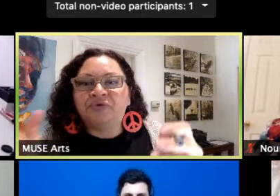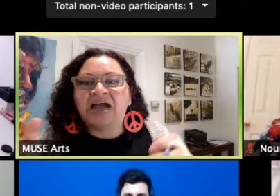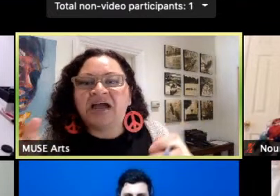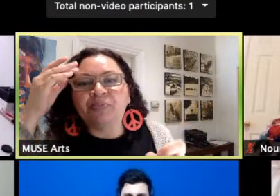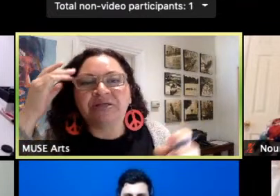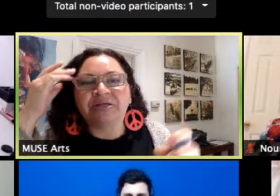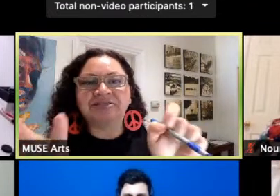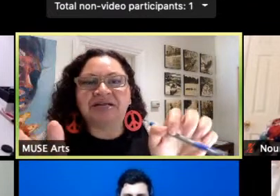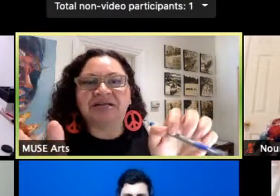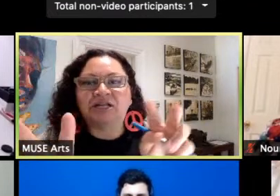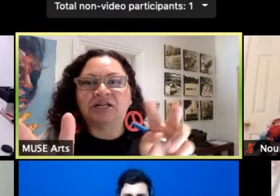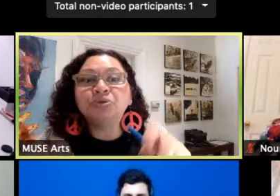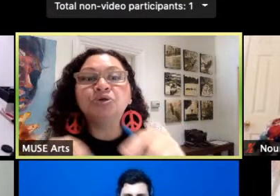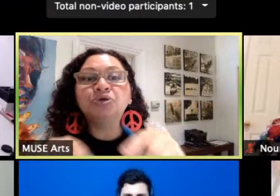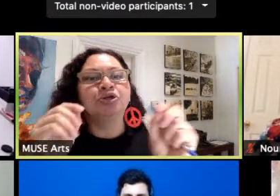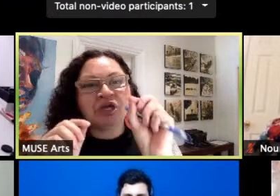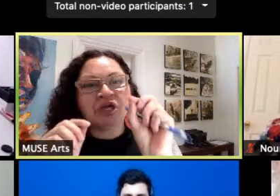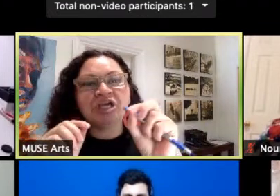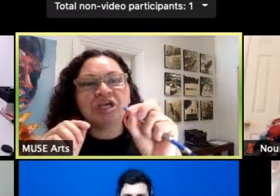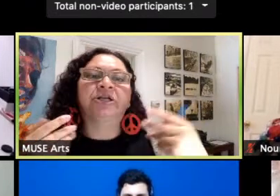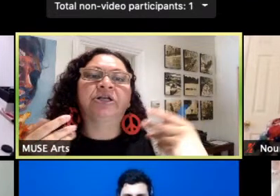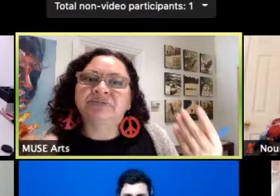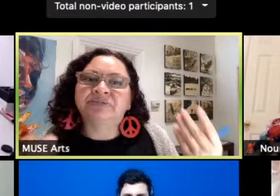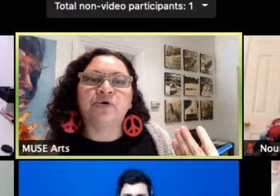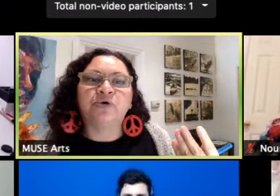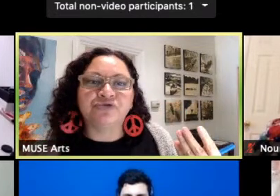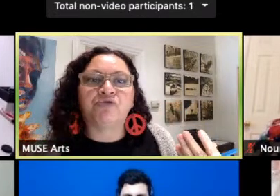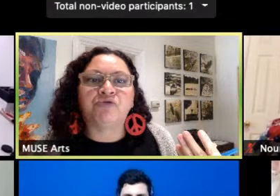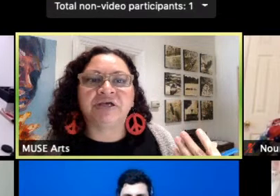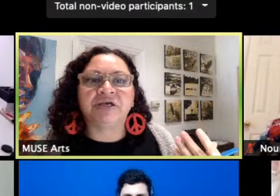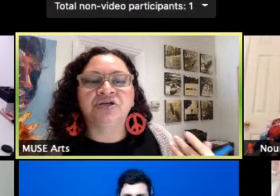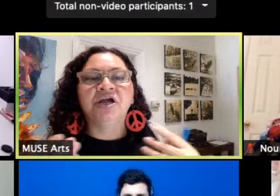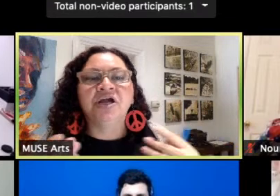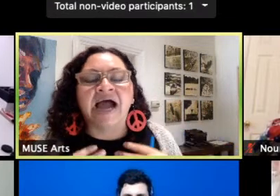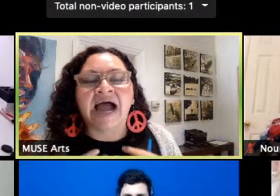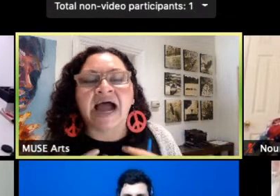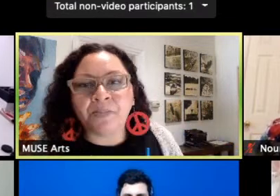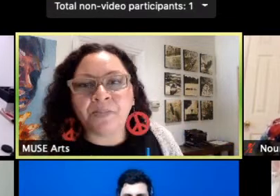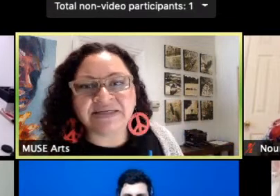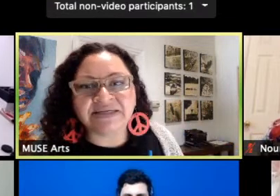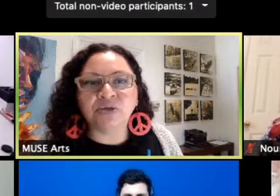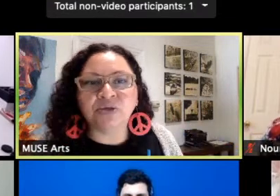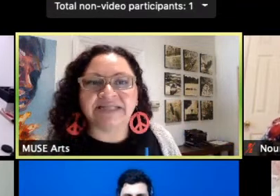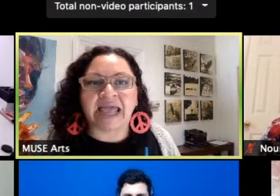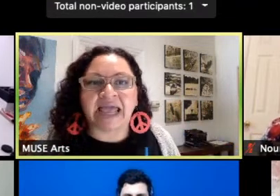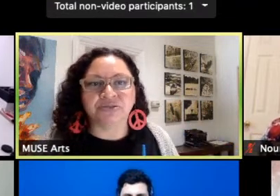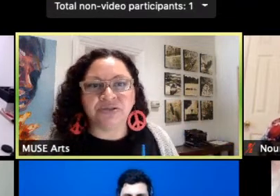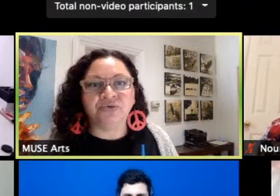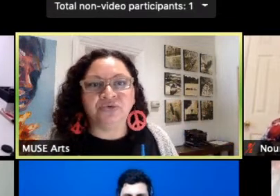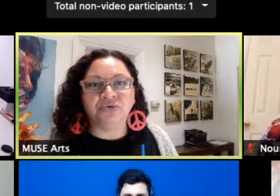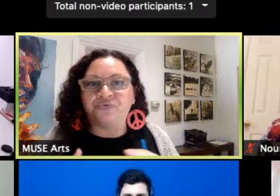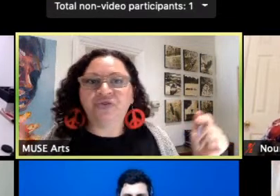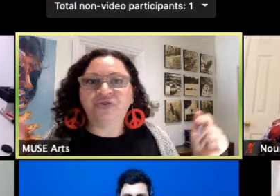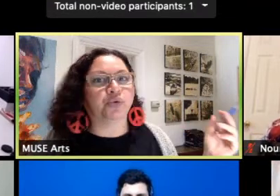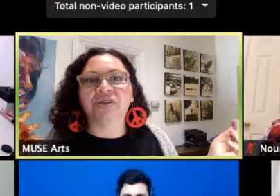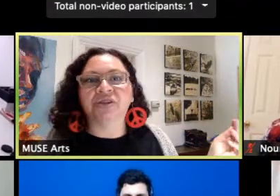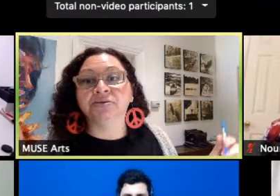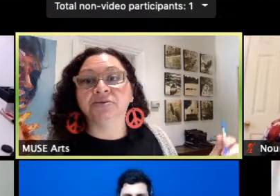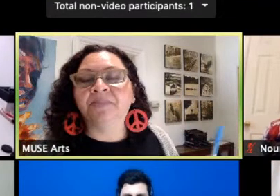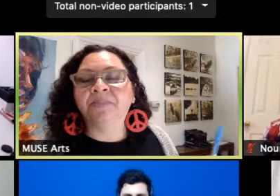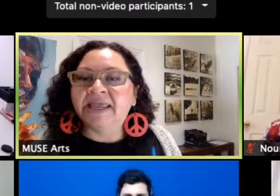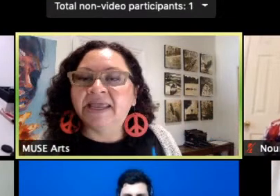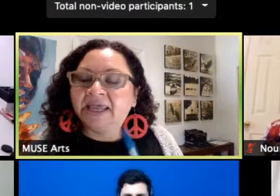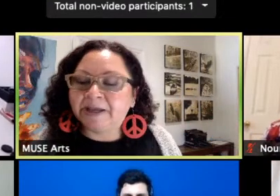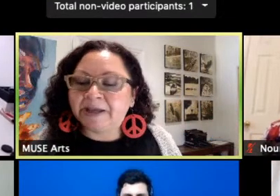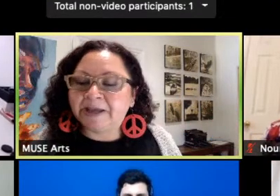are two, you each will respond to that question. How peace looks like to you from the work that you do. Alex